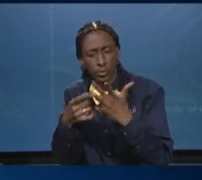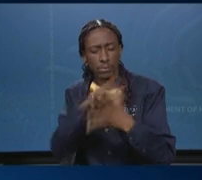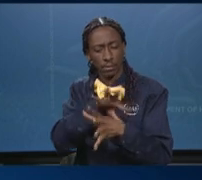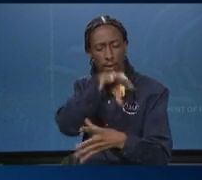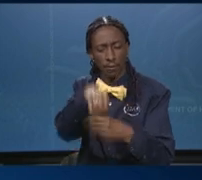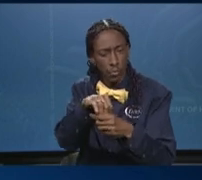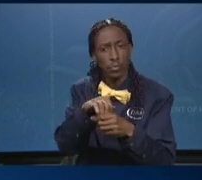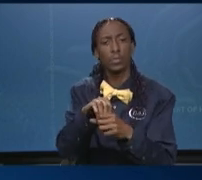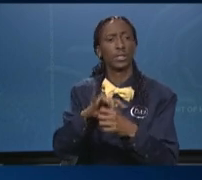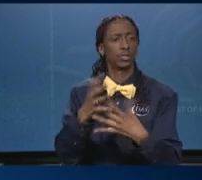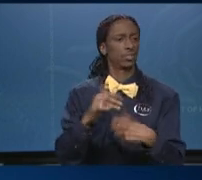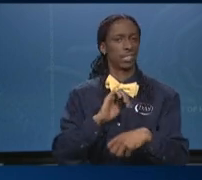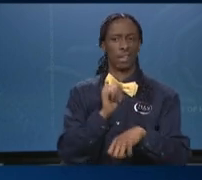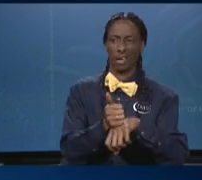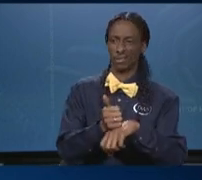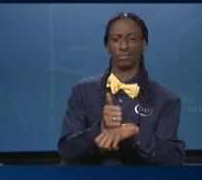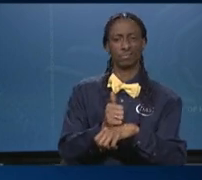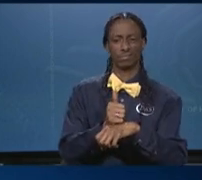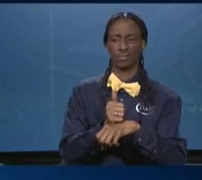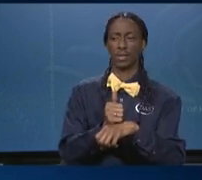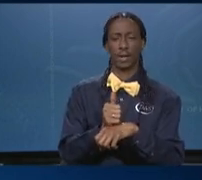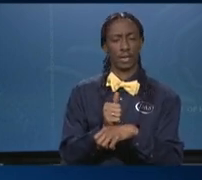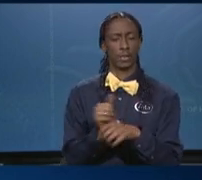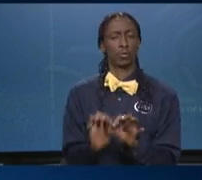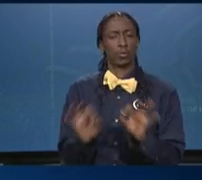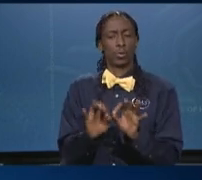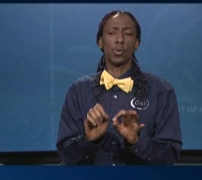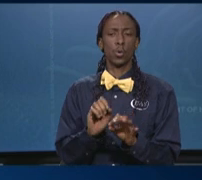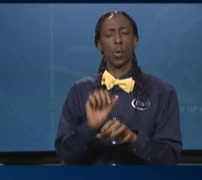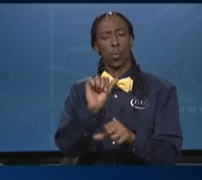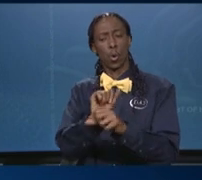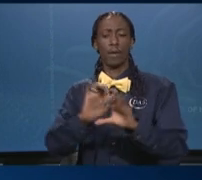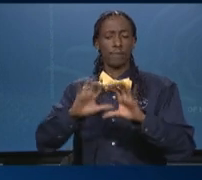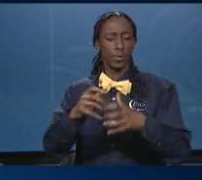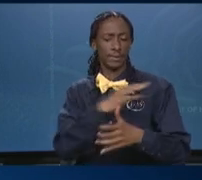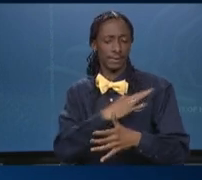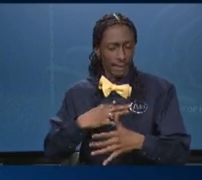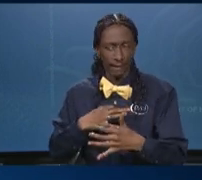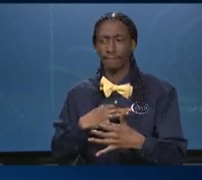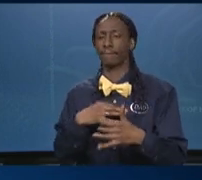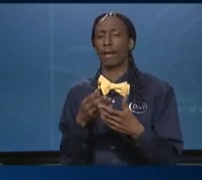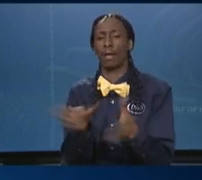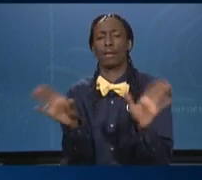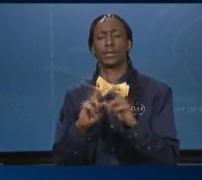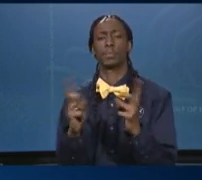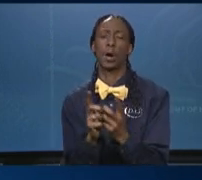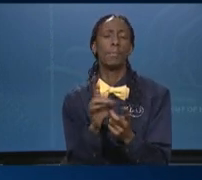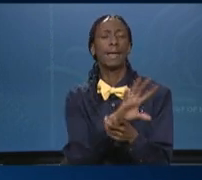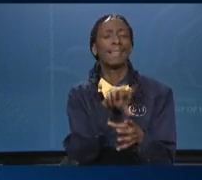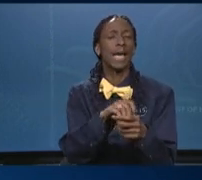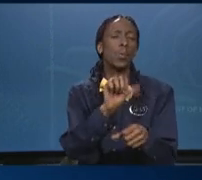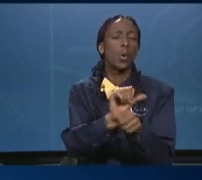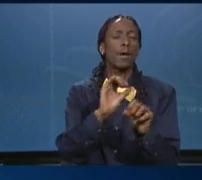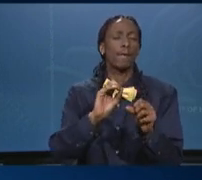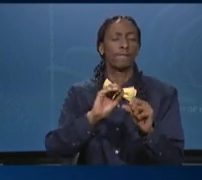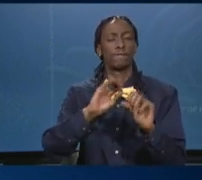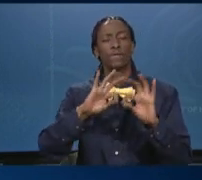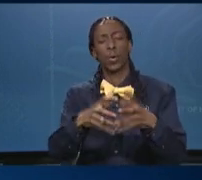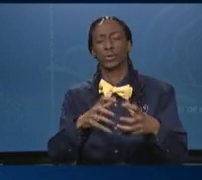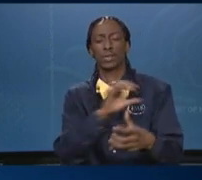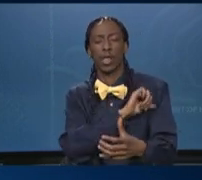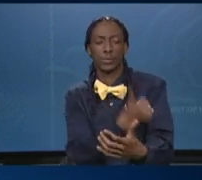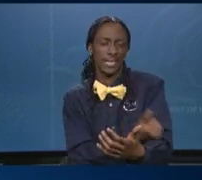critical congressional staff workforce provision across the department, including the reauthorization of many of those programs. And